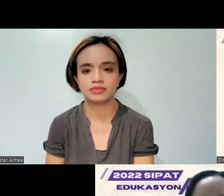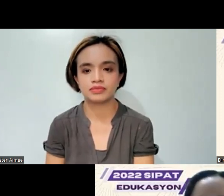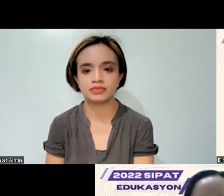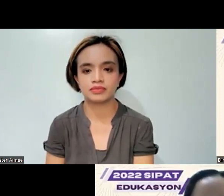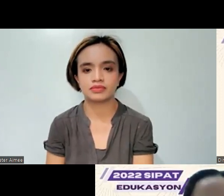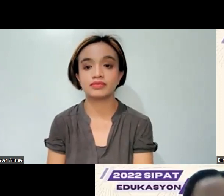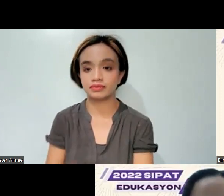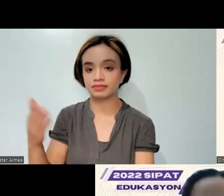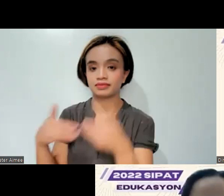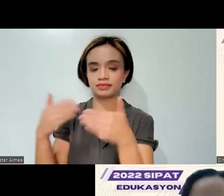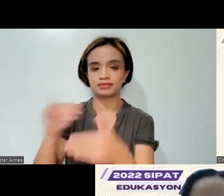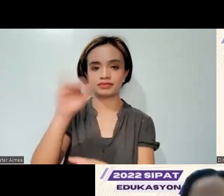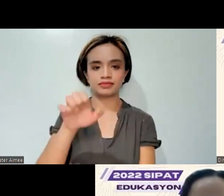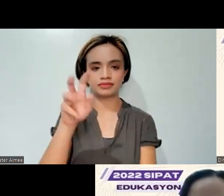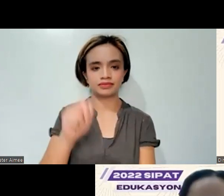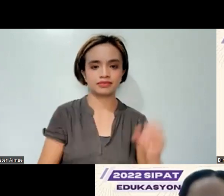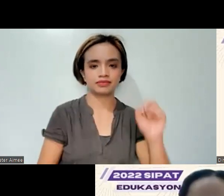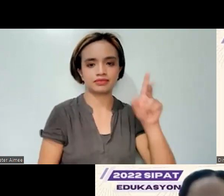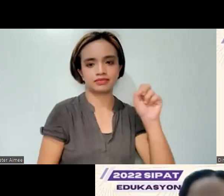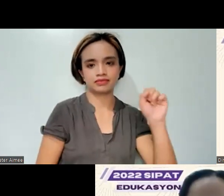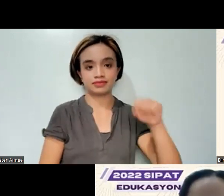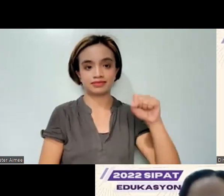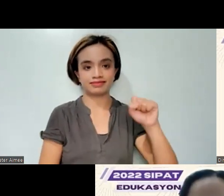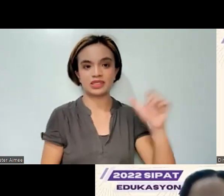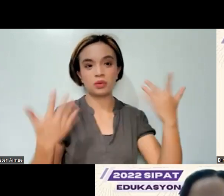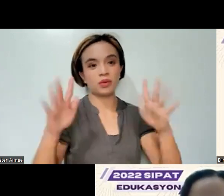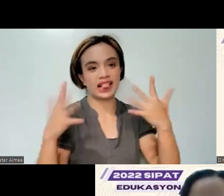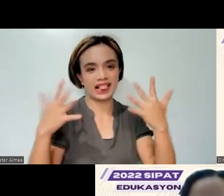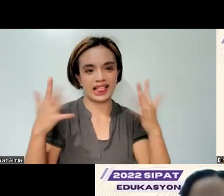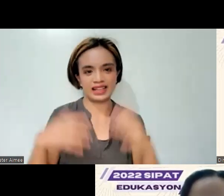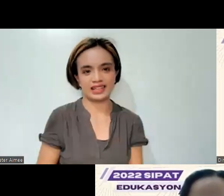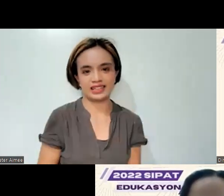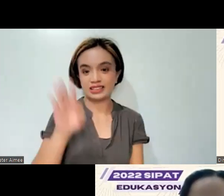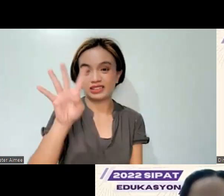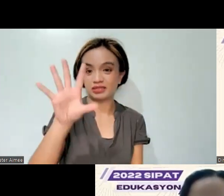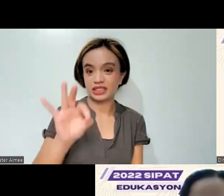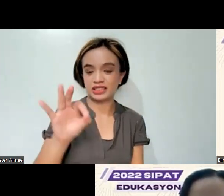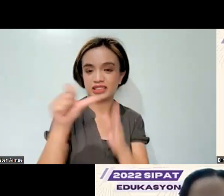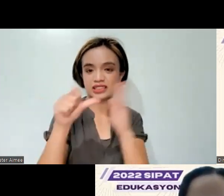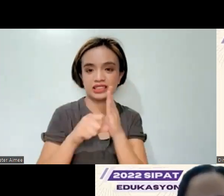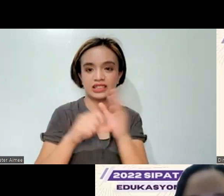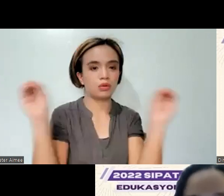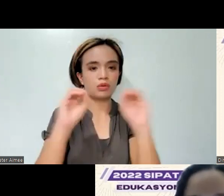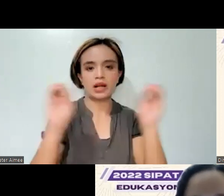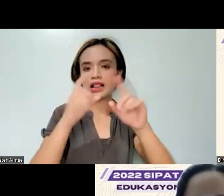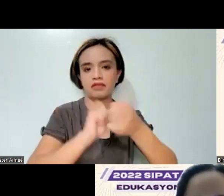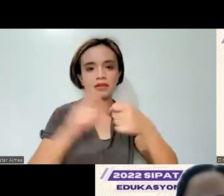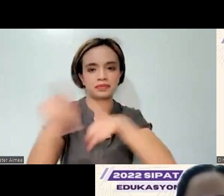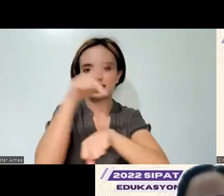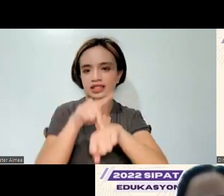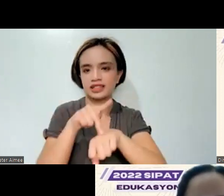Yes, please go ahead. Teacher All right. Yes po. Actually, none out of the 49 articles, none came from the Philippines.